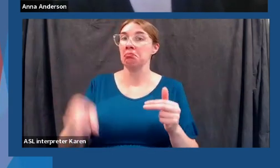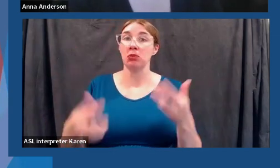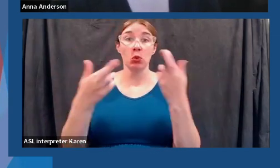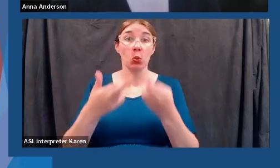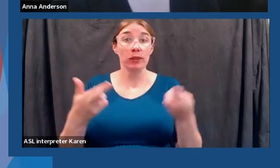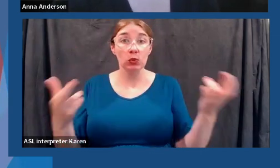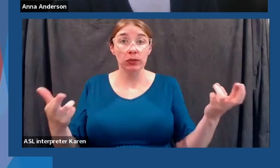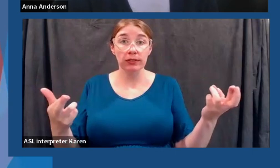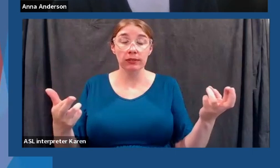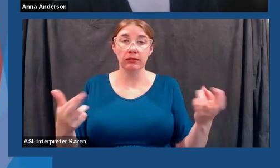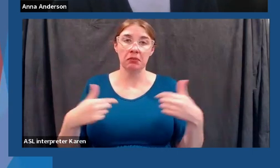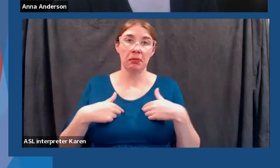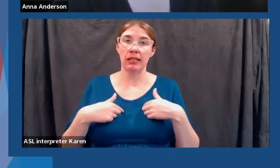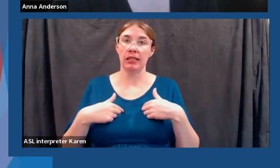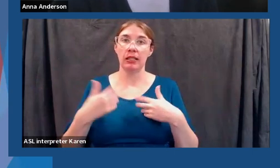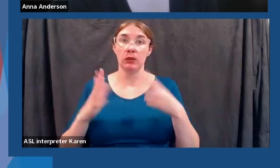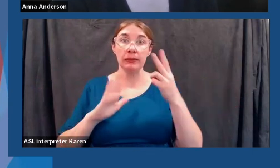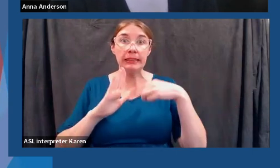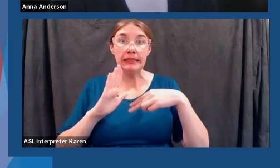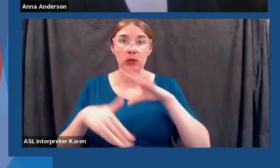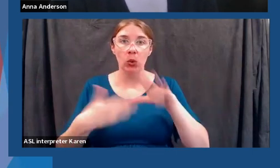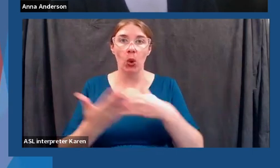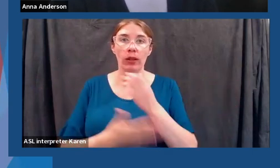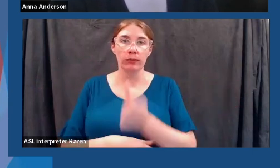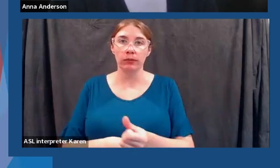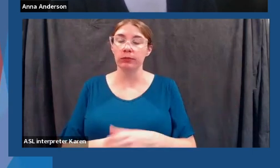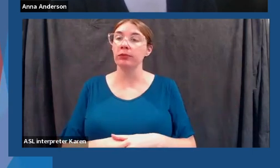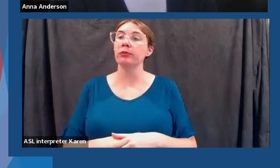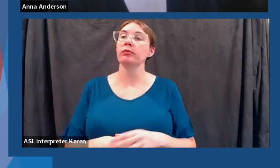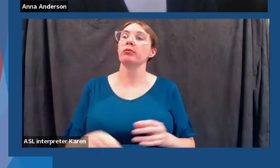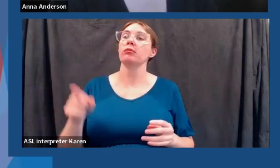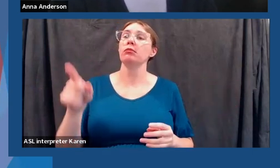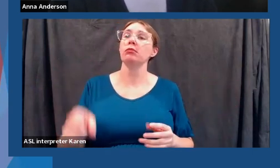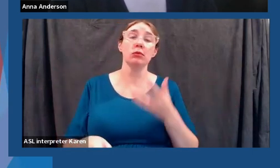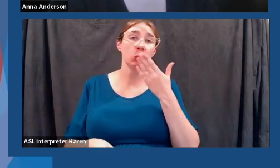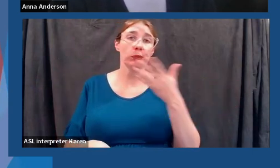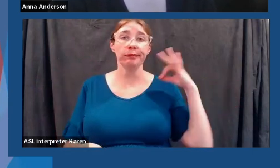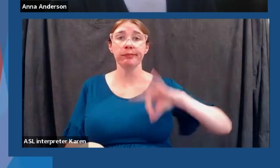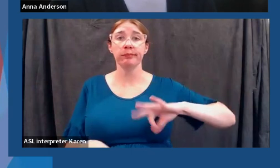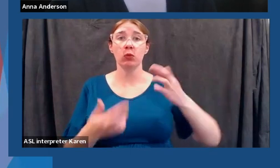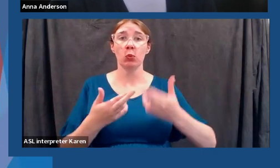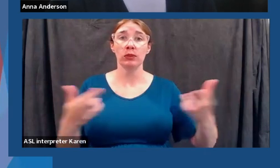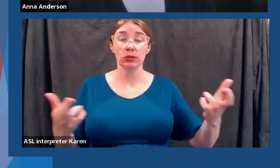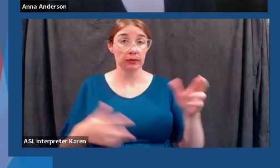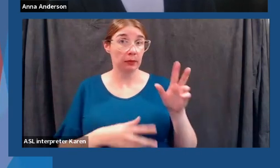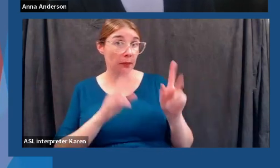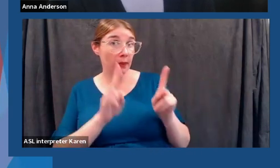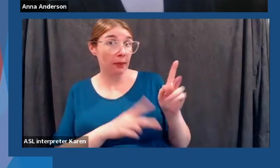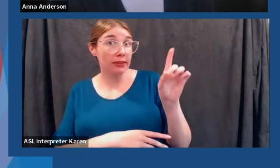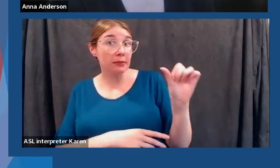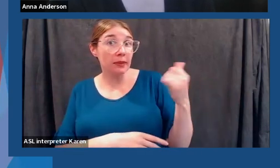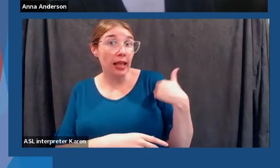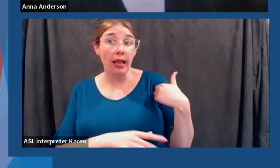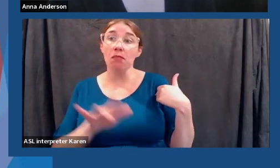can use. I'm not going to go through them, but they're resources for people with disabilities and